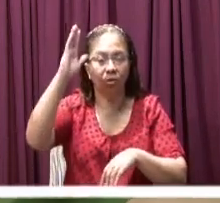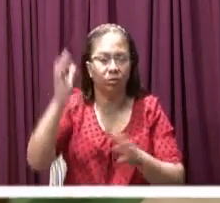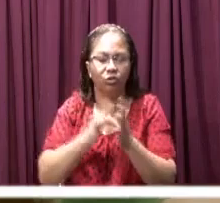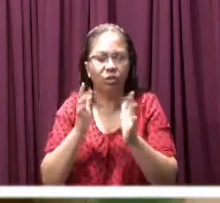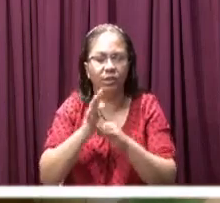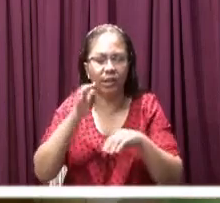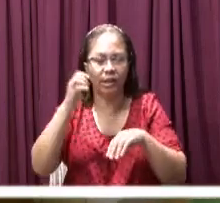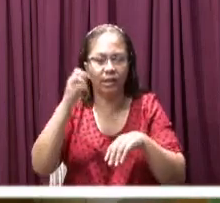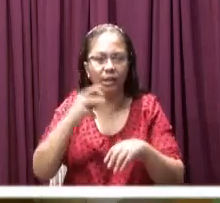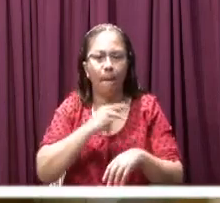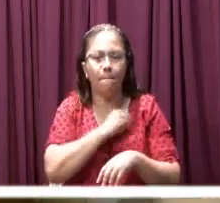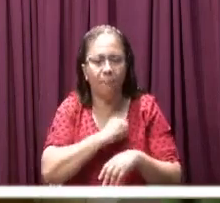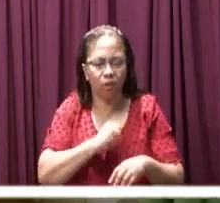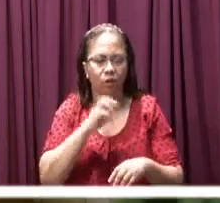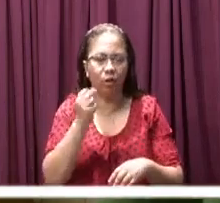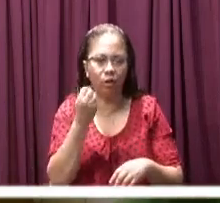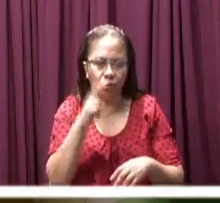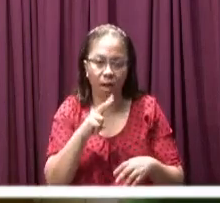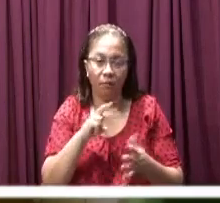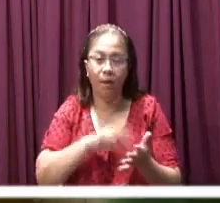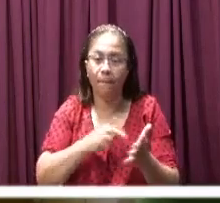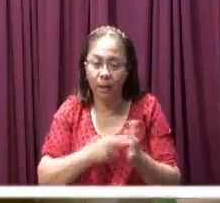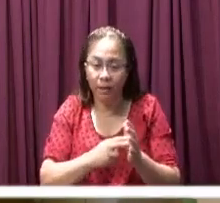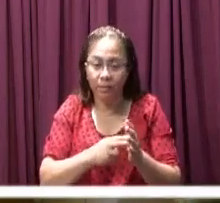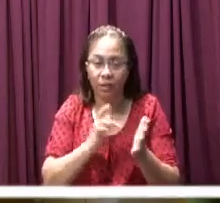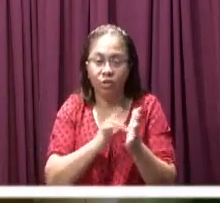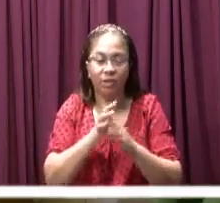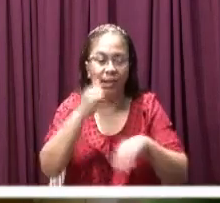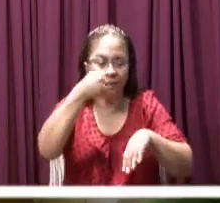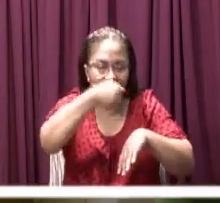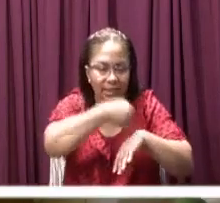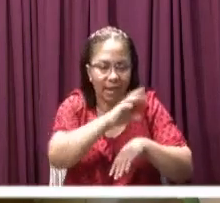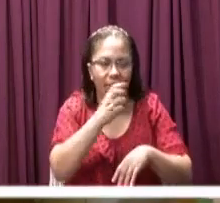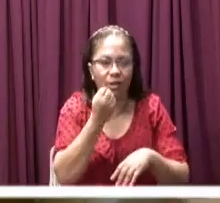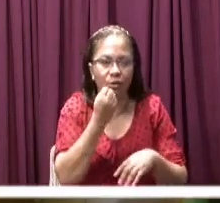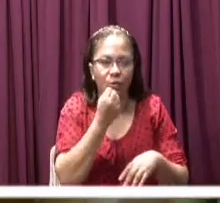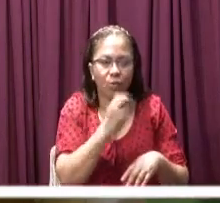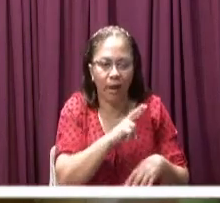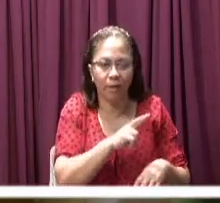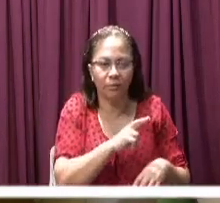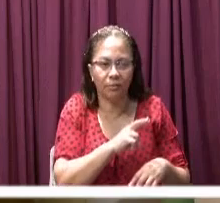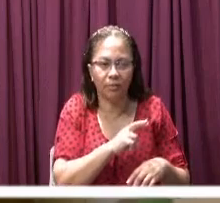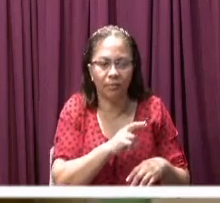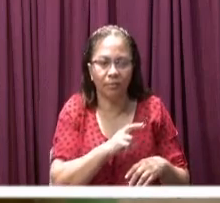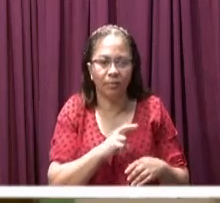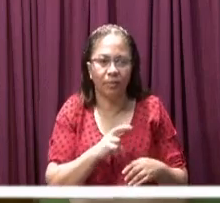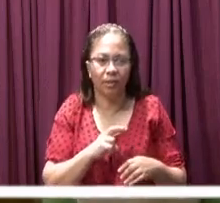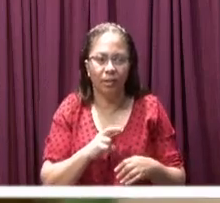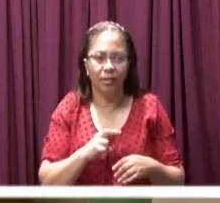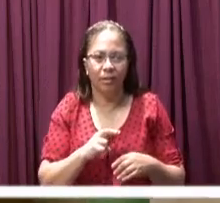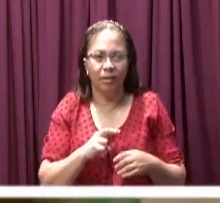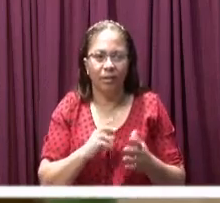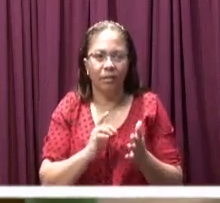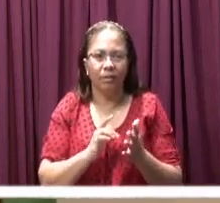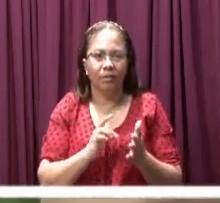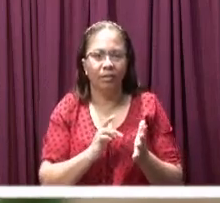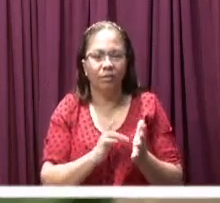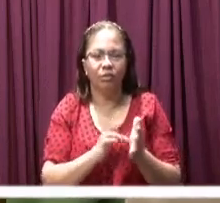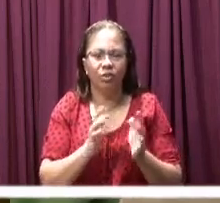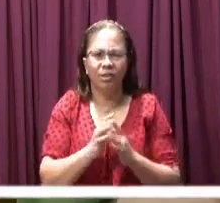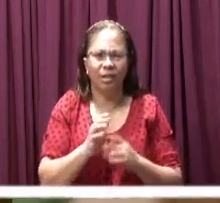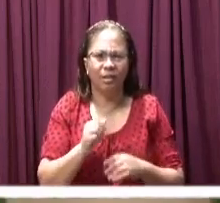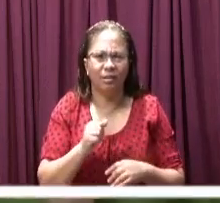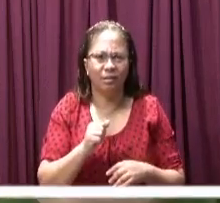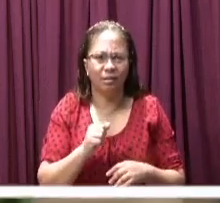12. And by missioning the 12, what he's doing is not just giving them